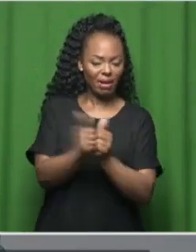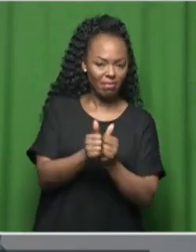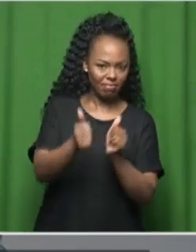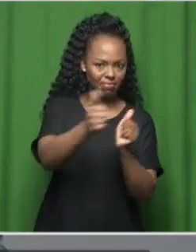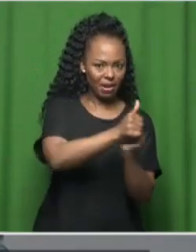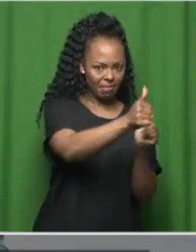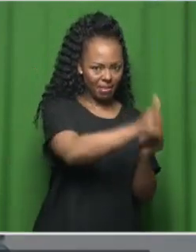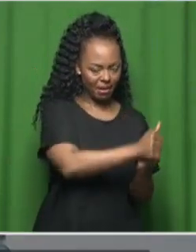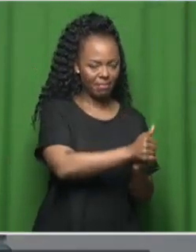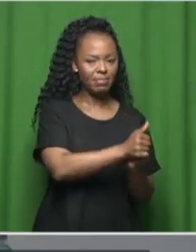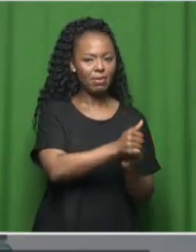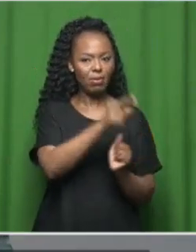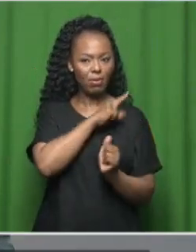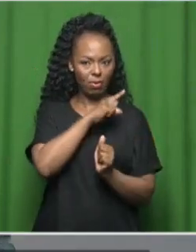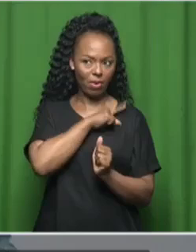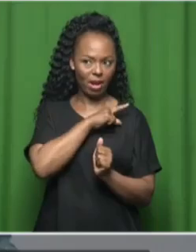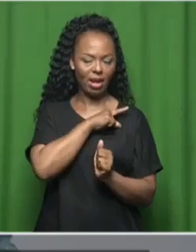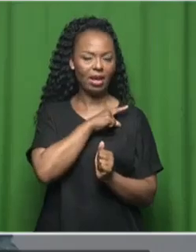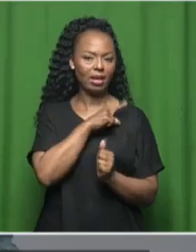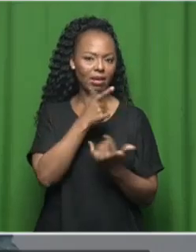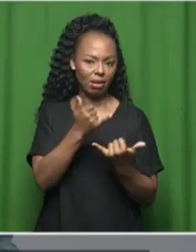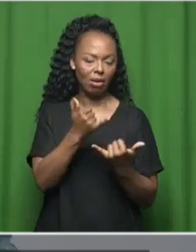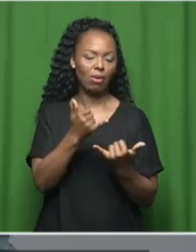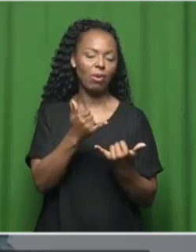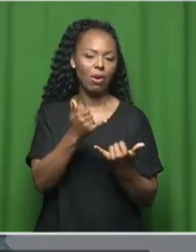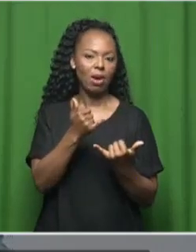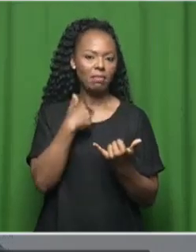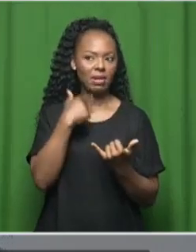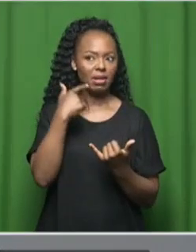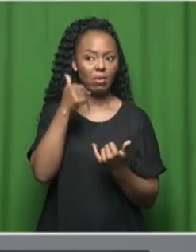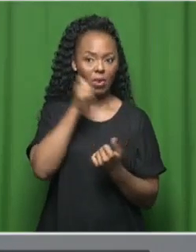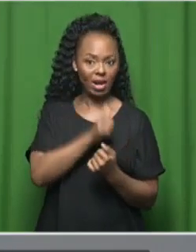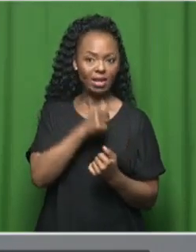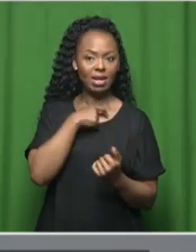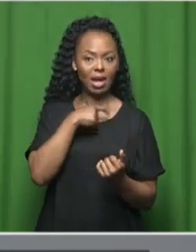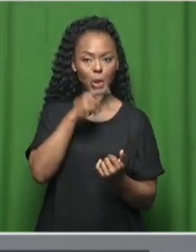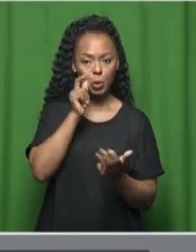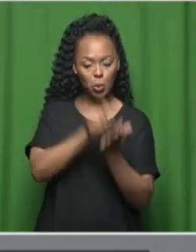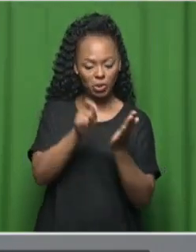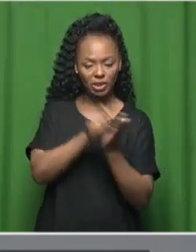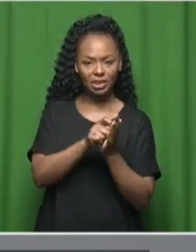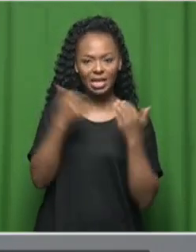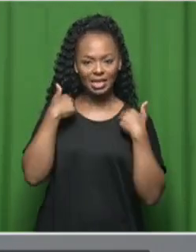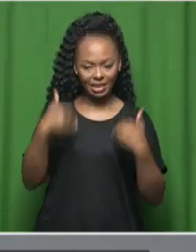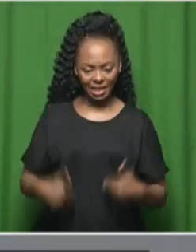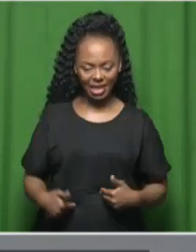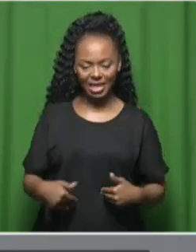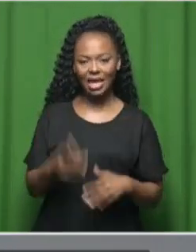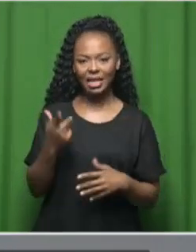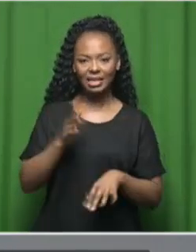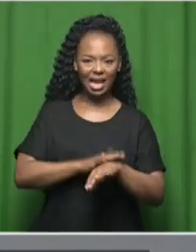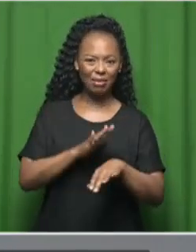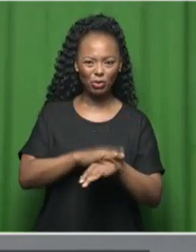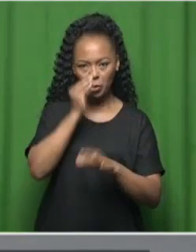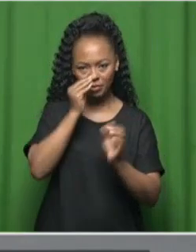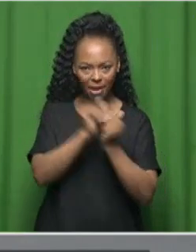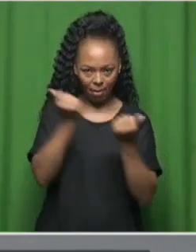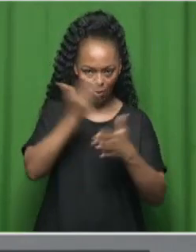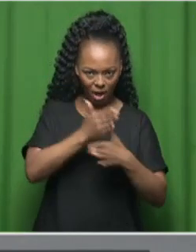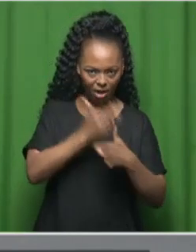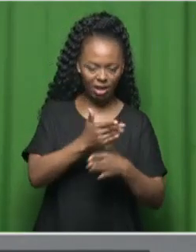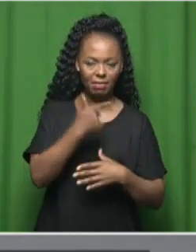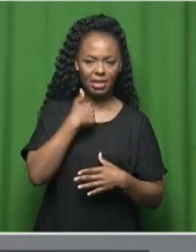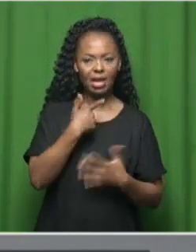obviously was influenced by the fact that when I was a journalist at Sunday Times, I used to write a lot about fashion. I went then back to school to